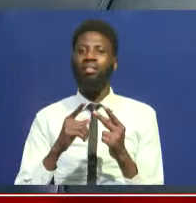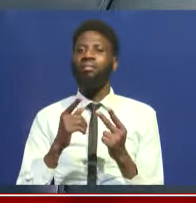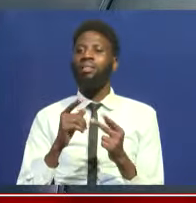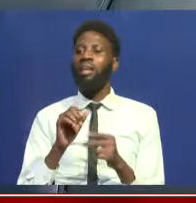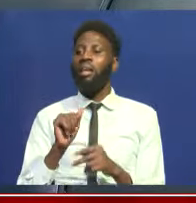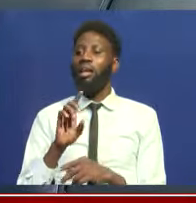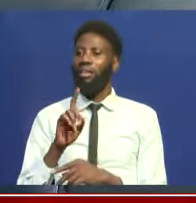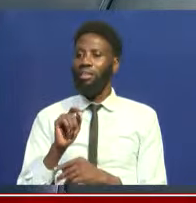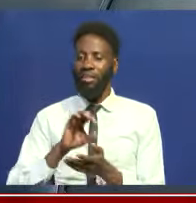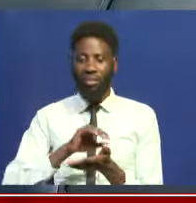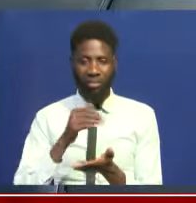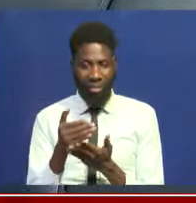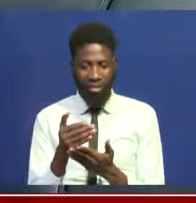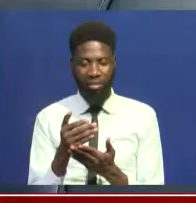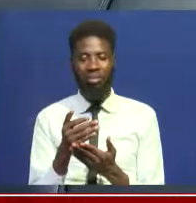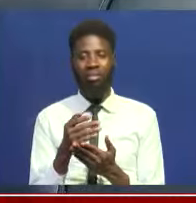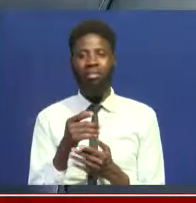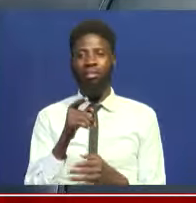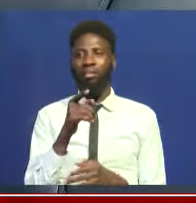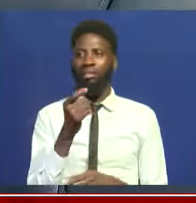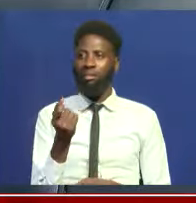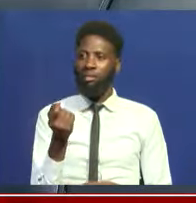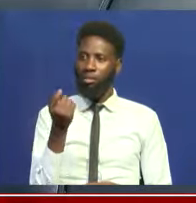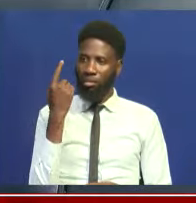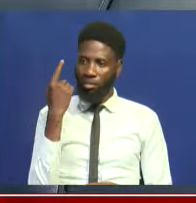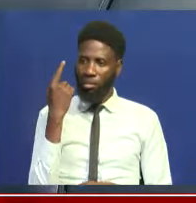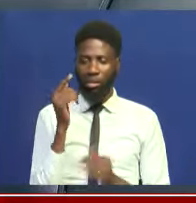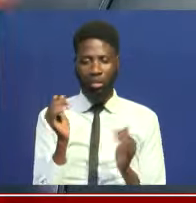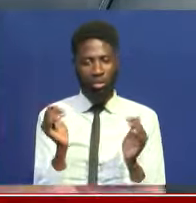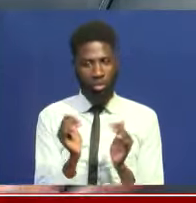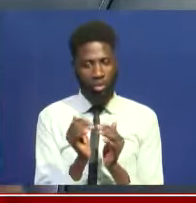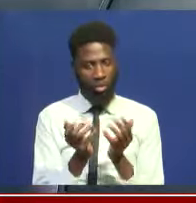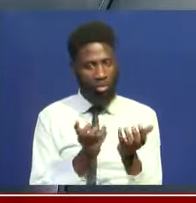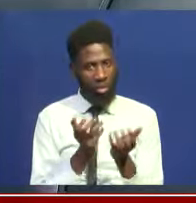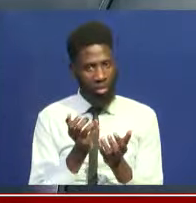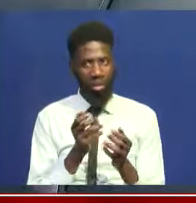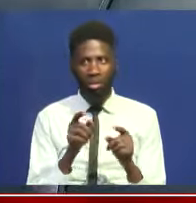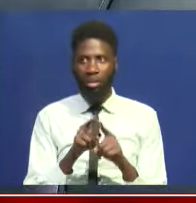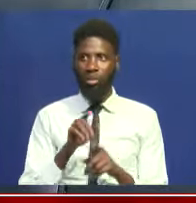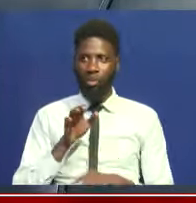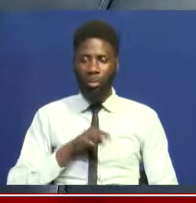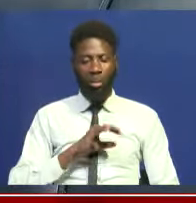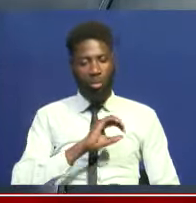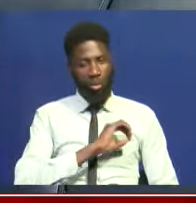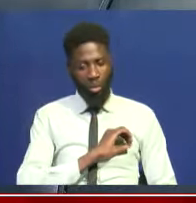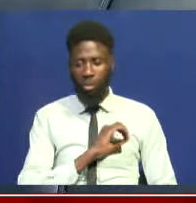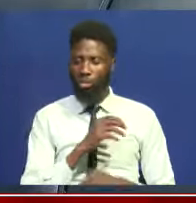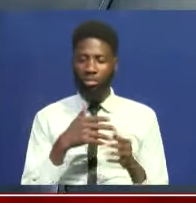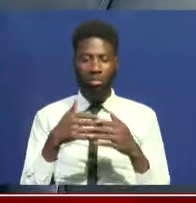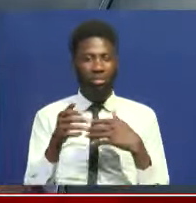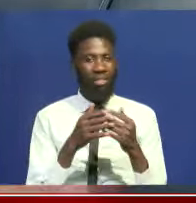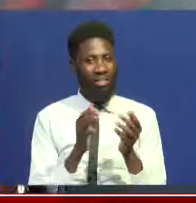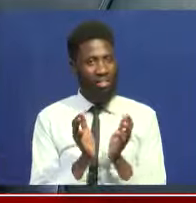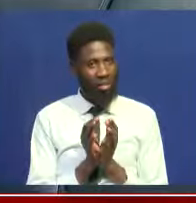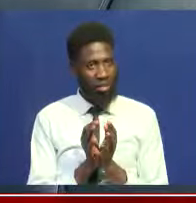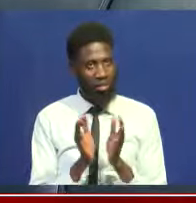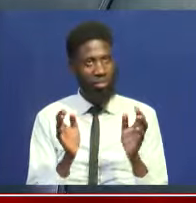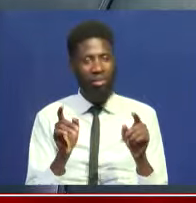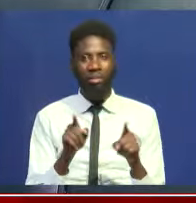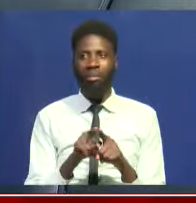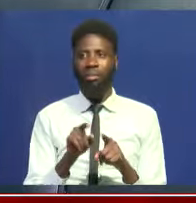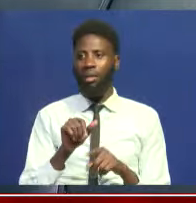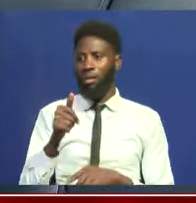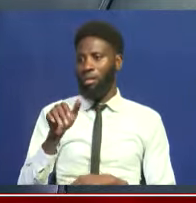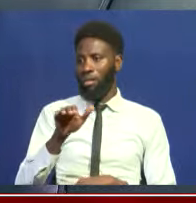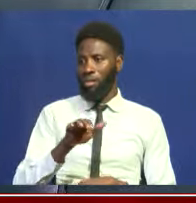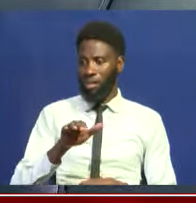capital players to really understand smaller businesses, women-owned or otherwise. Then the other side